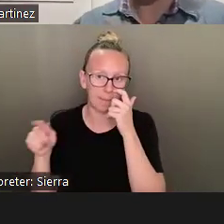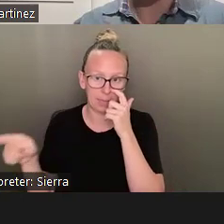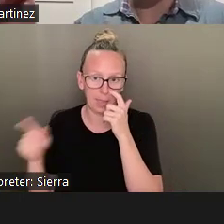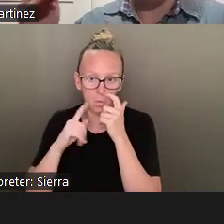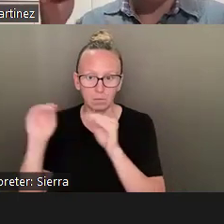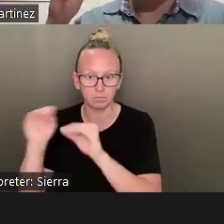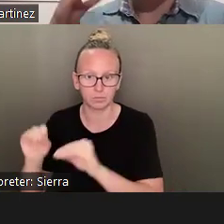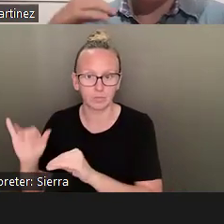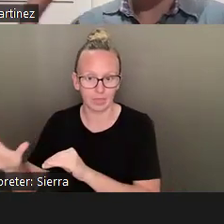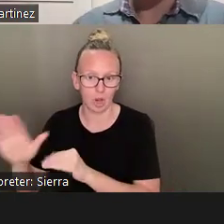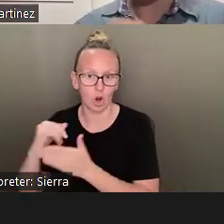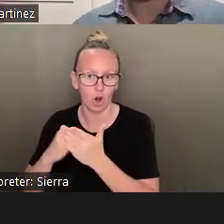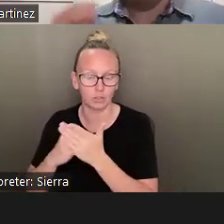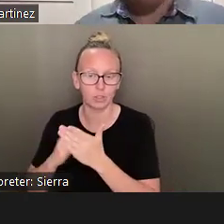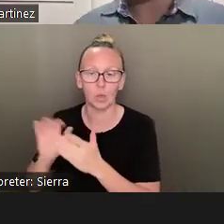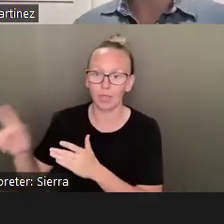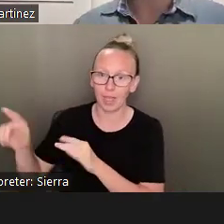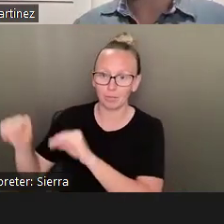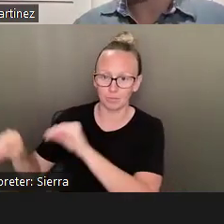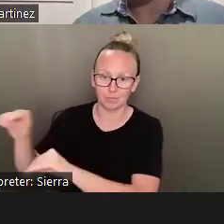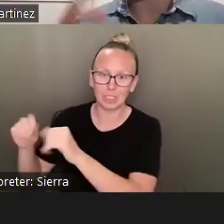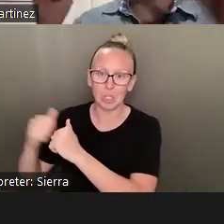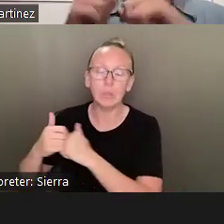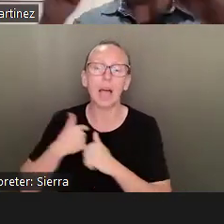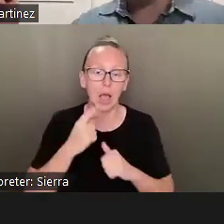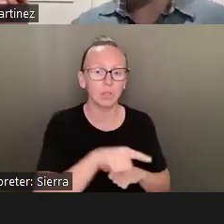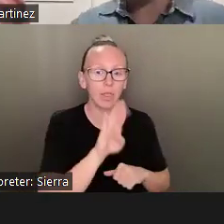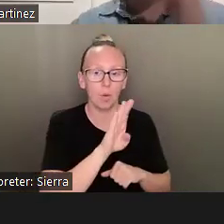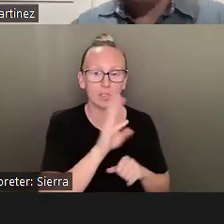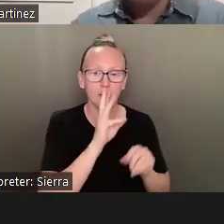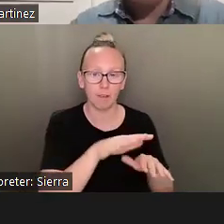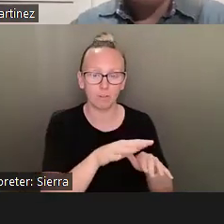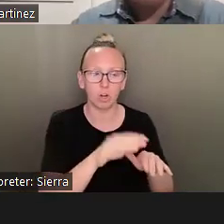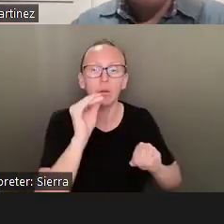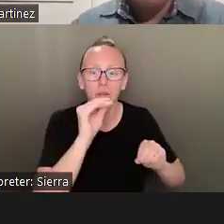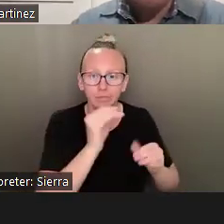this artwork. So as they're handling stones, I'm handling stones, right? Just on different time zones.